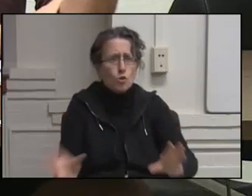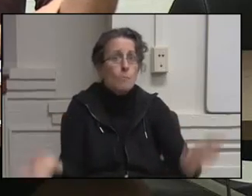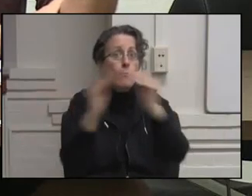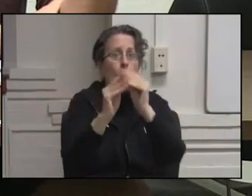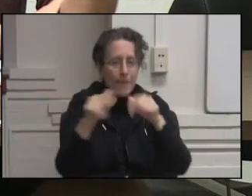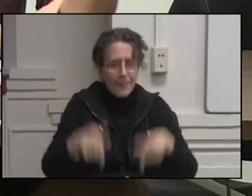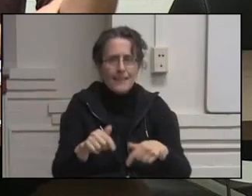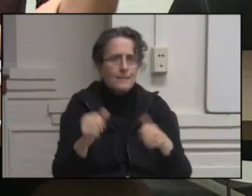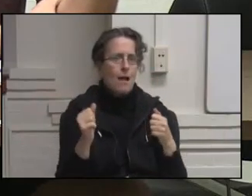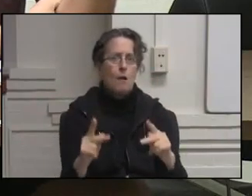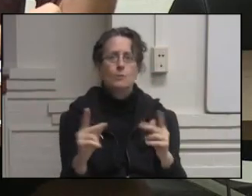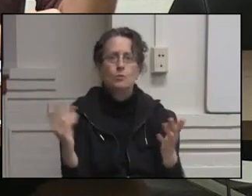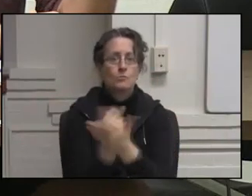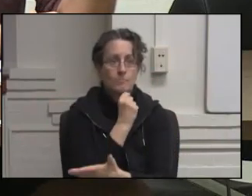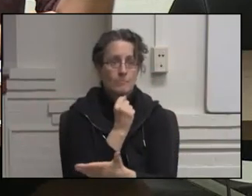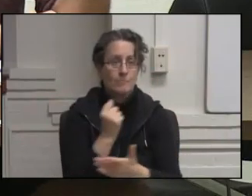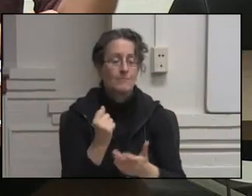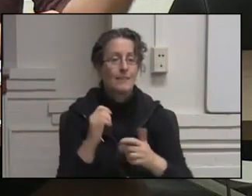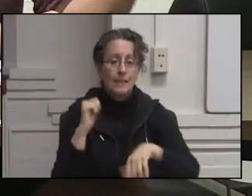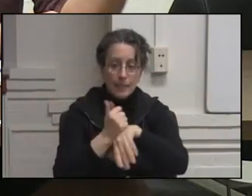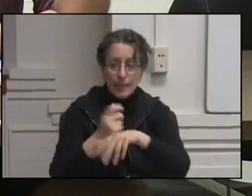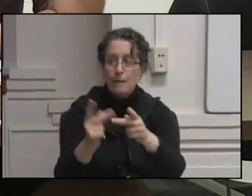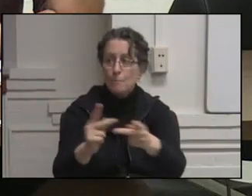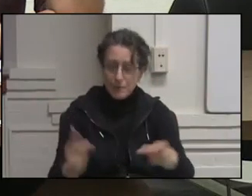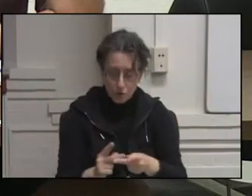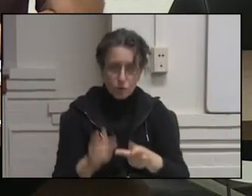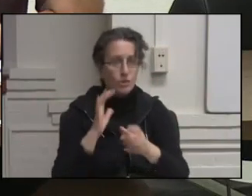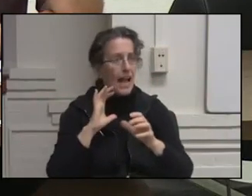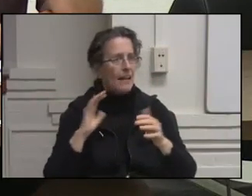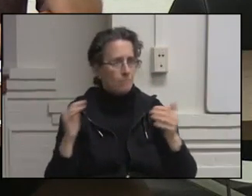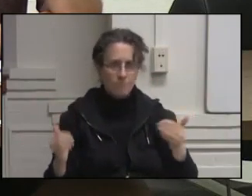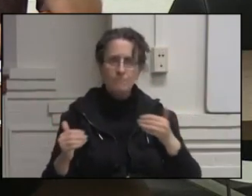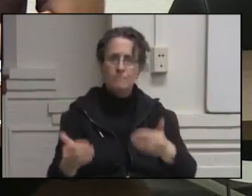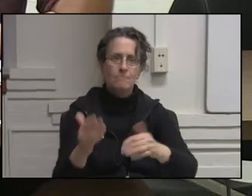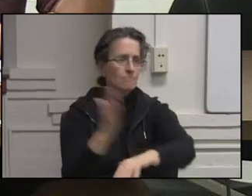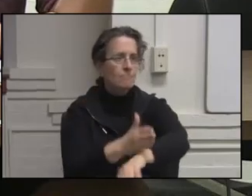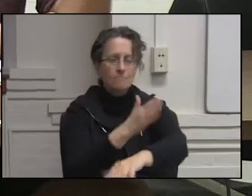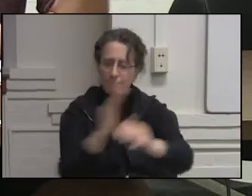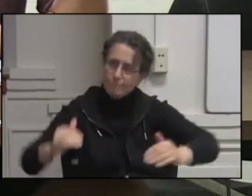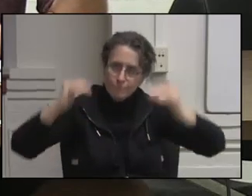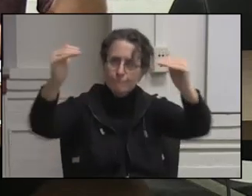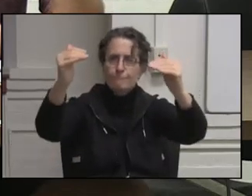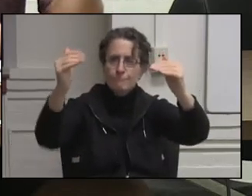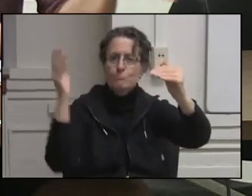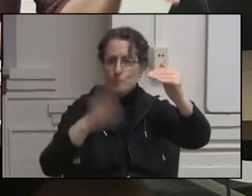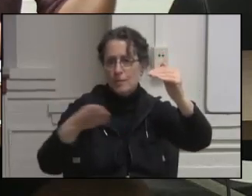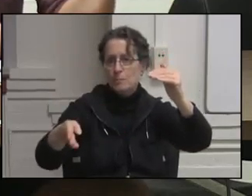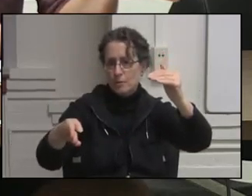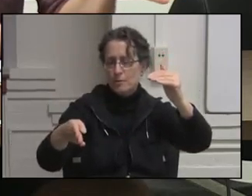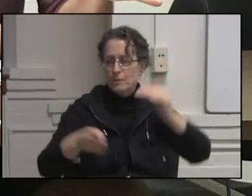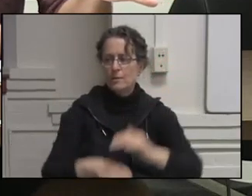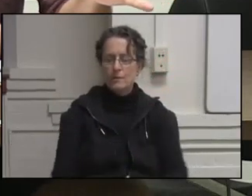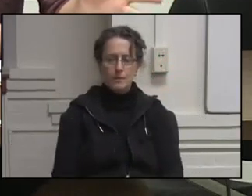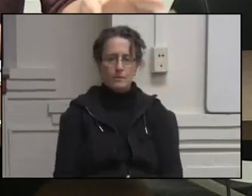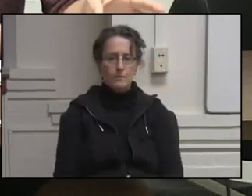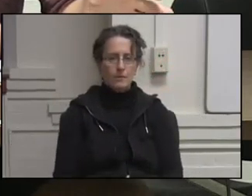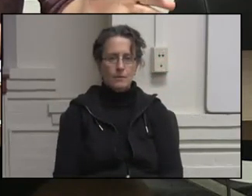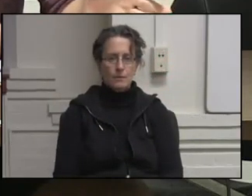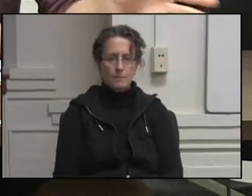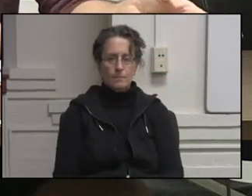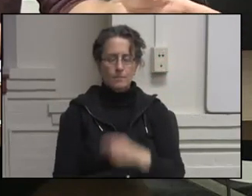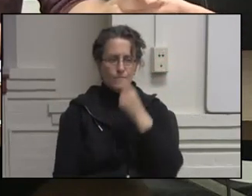best job description we can and get something really good. But, and then the final thing I'd say is that I know